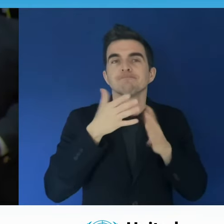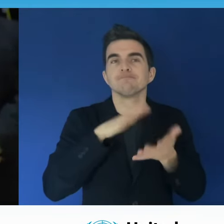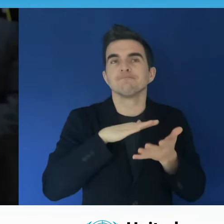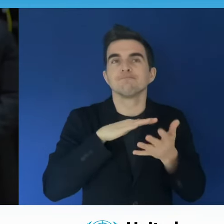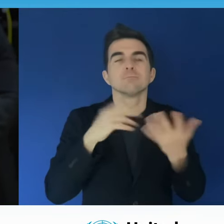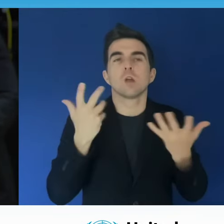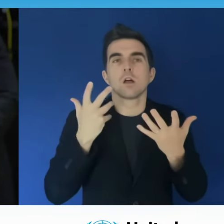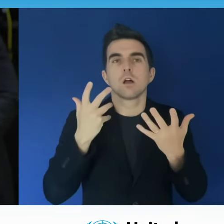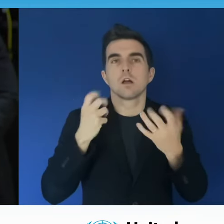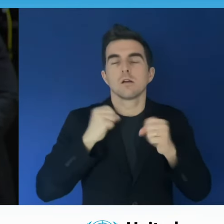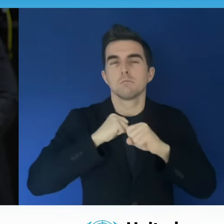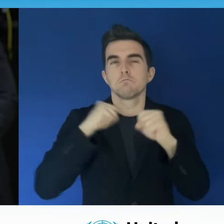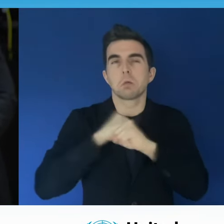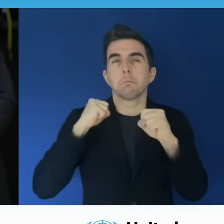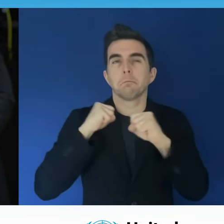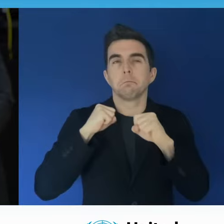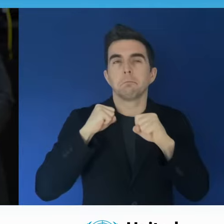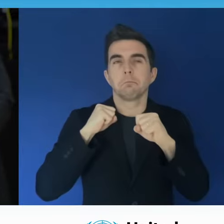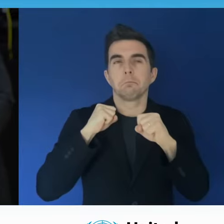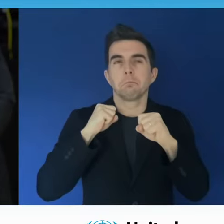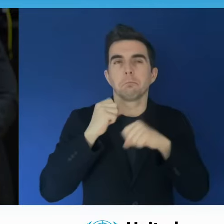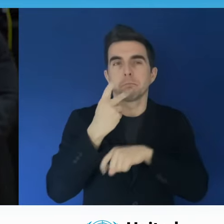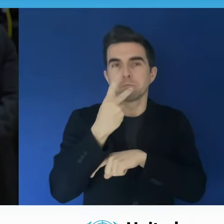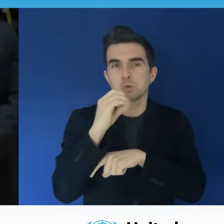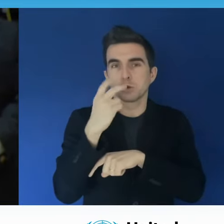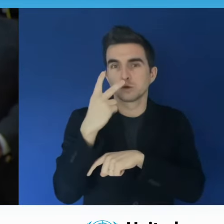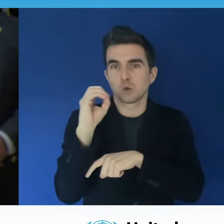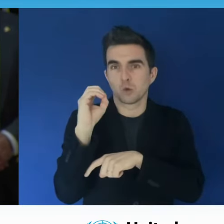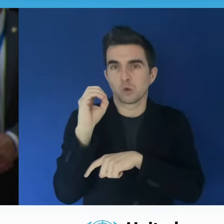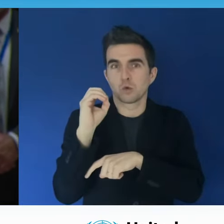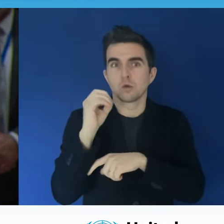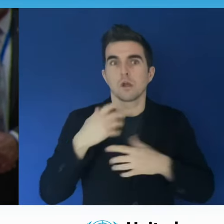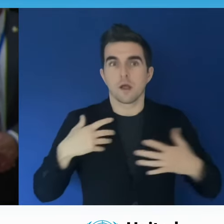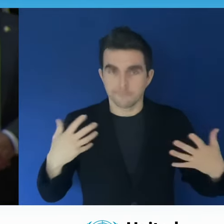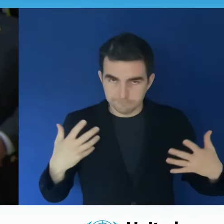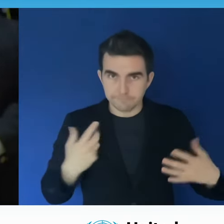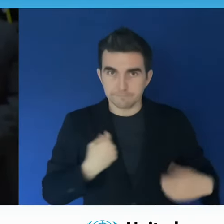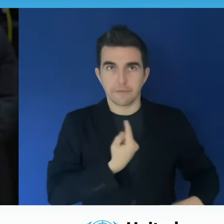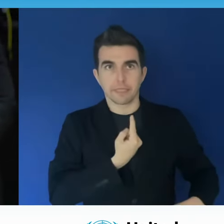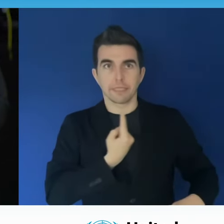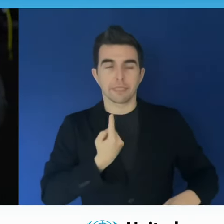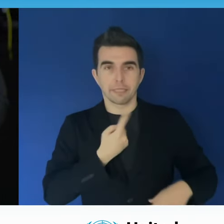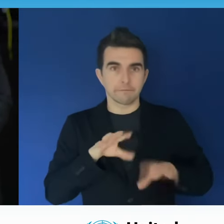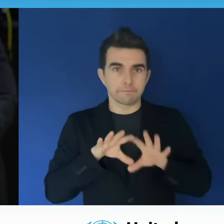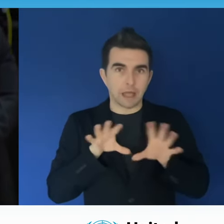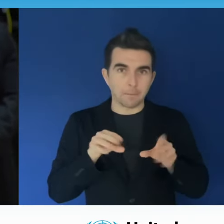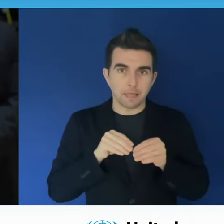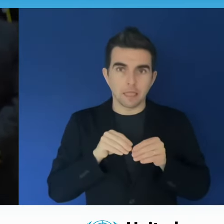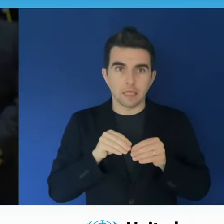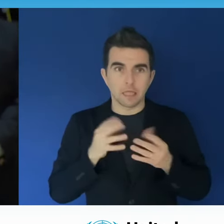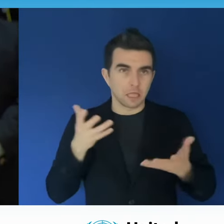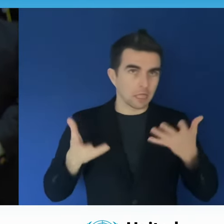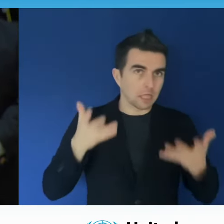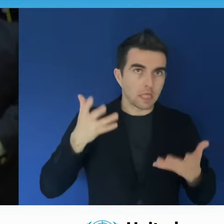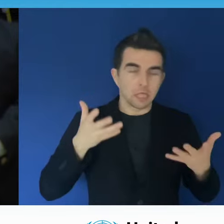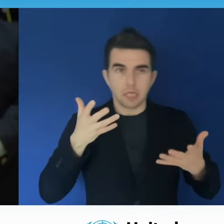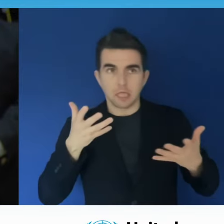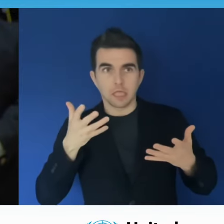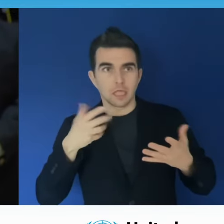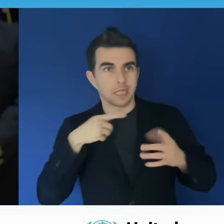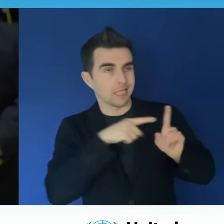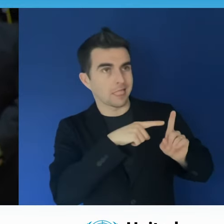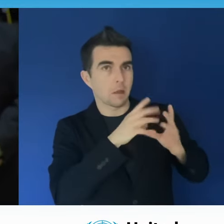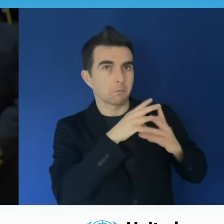dad. But she was doing it perfectly, supporting her children both financially and morally, until